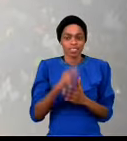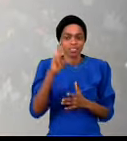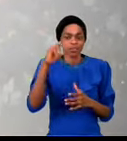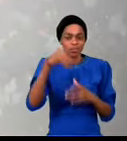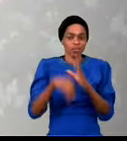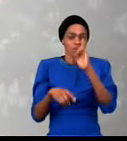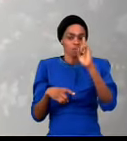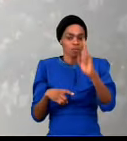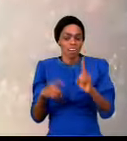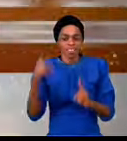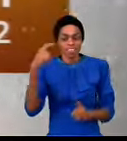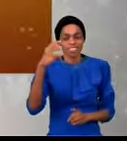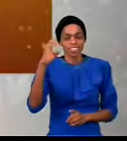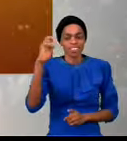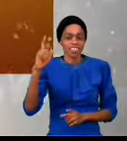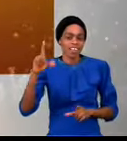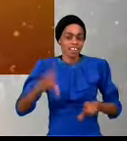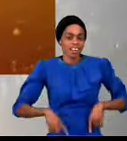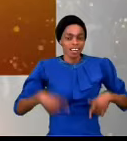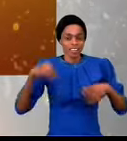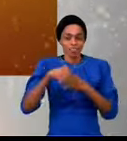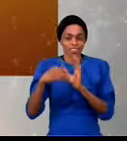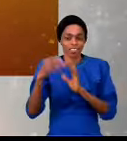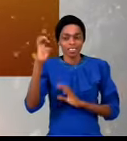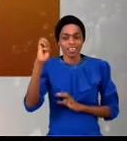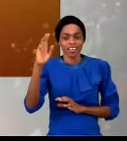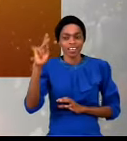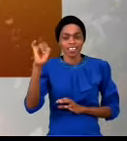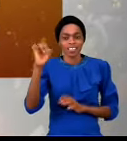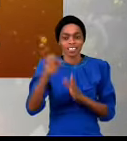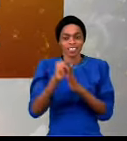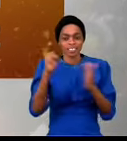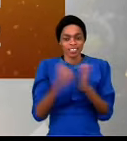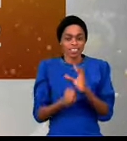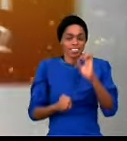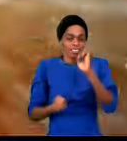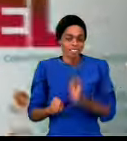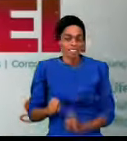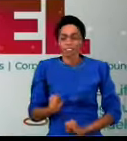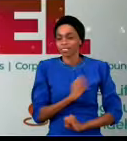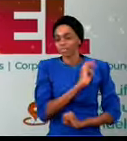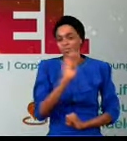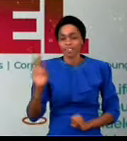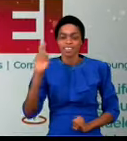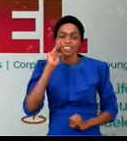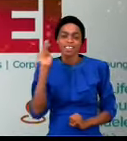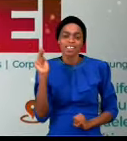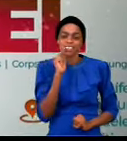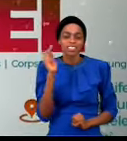proceed and Retreats December 22 to 27 2022